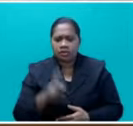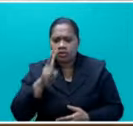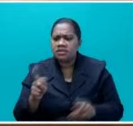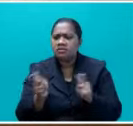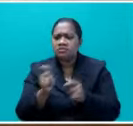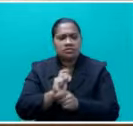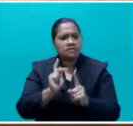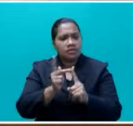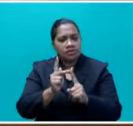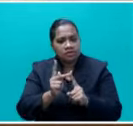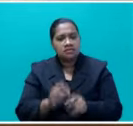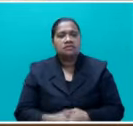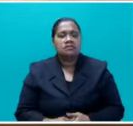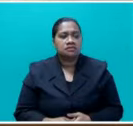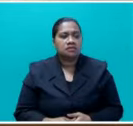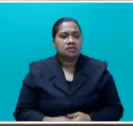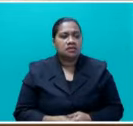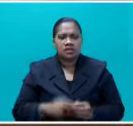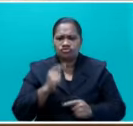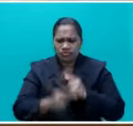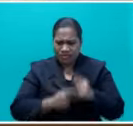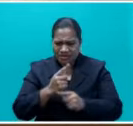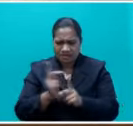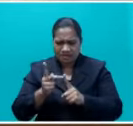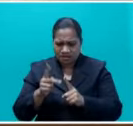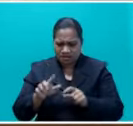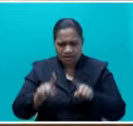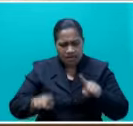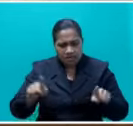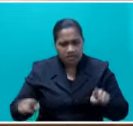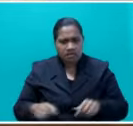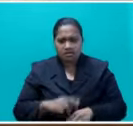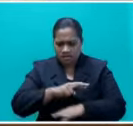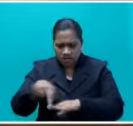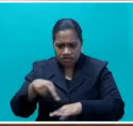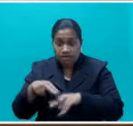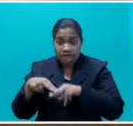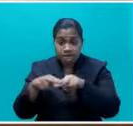priorities, geopolitical dynamics, and competing interests in the region, Fiji proposed in